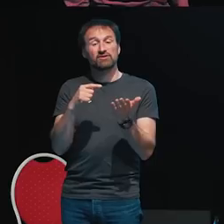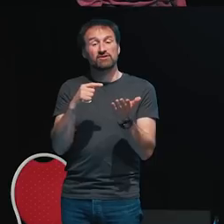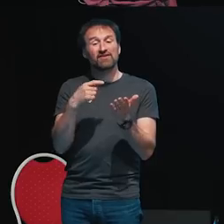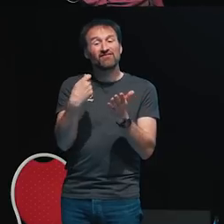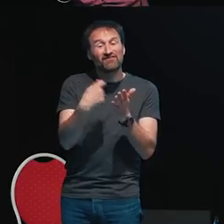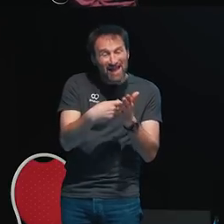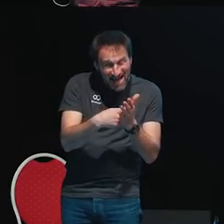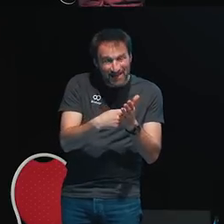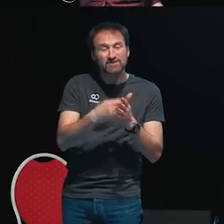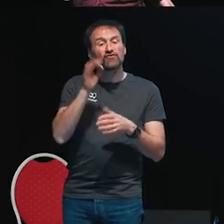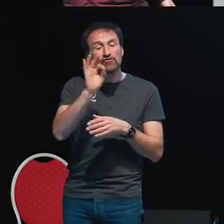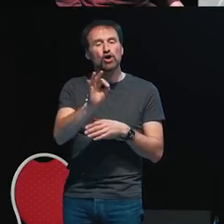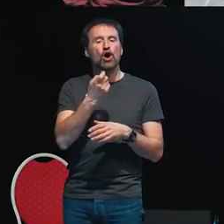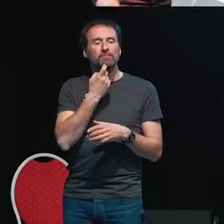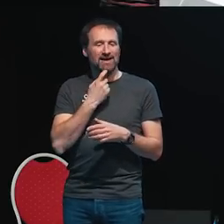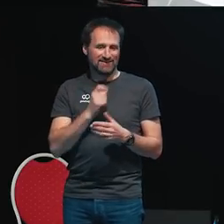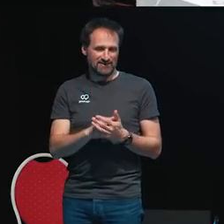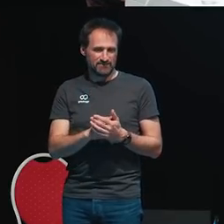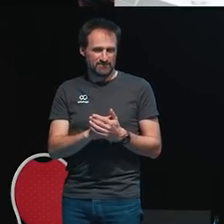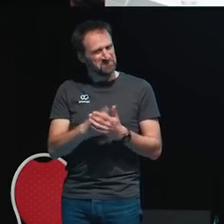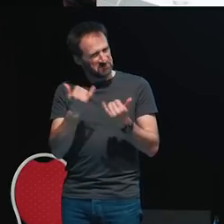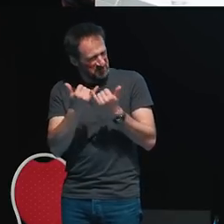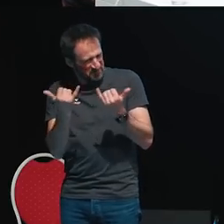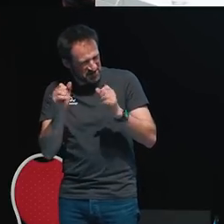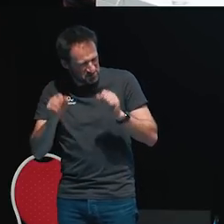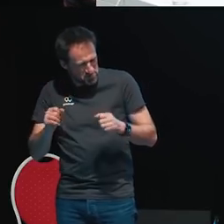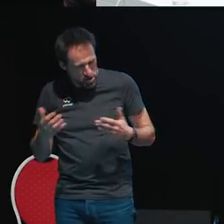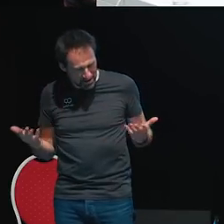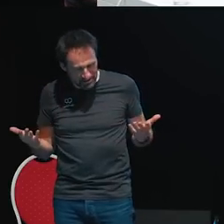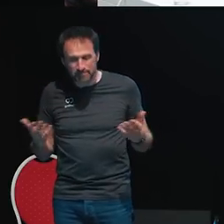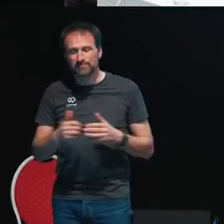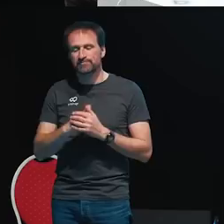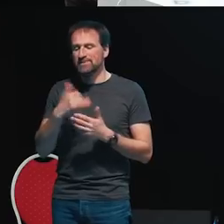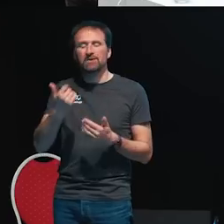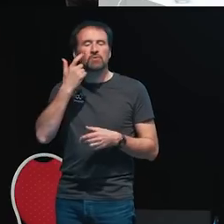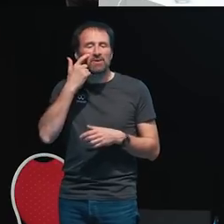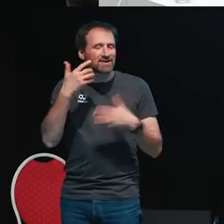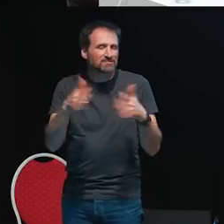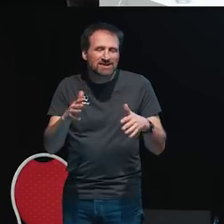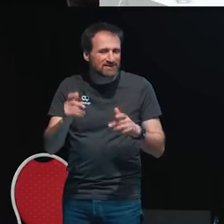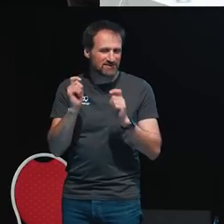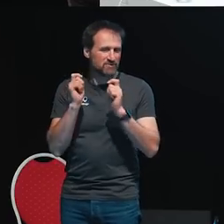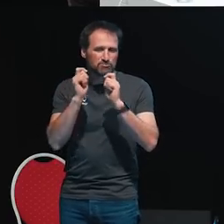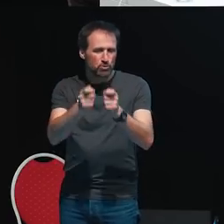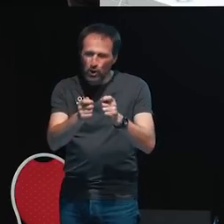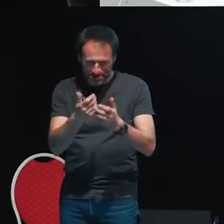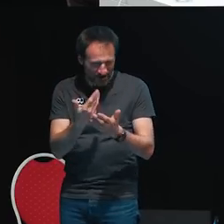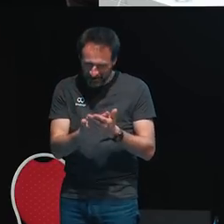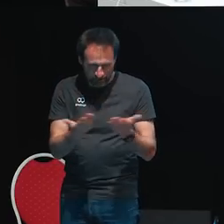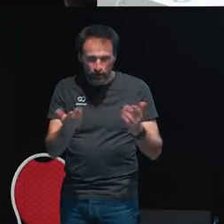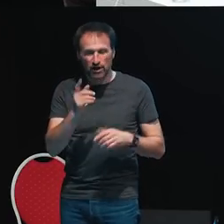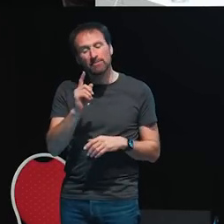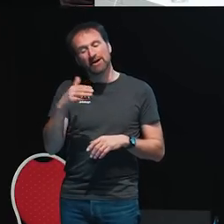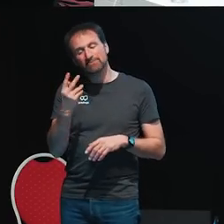how could that be done? And there's, unfortunately, there's currently no proposal. Two